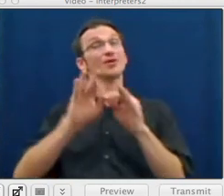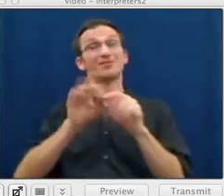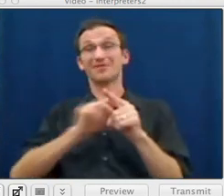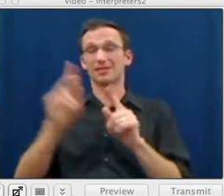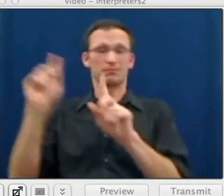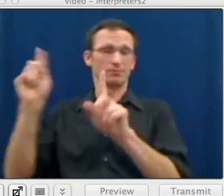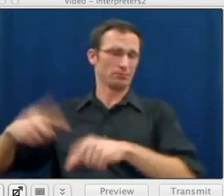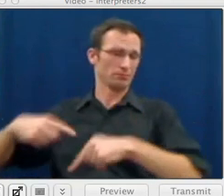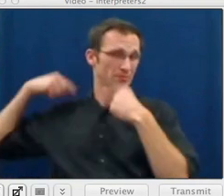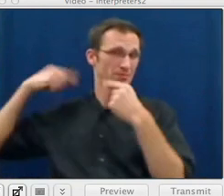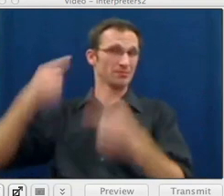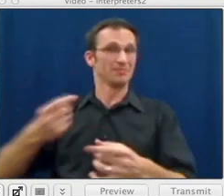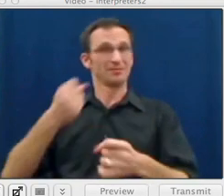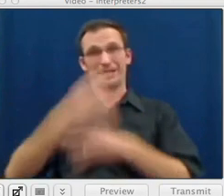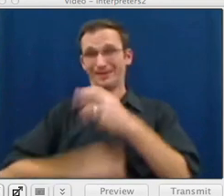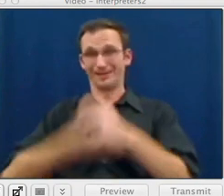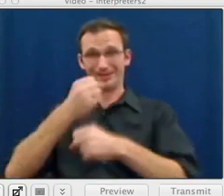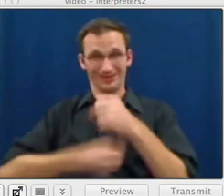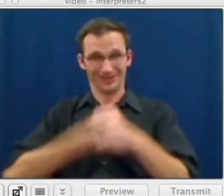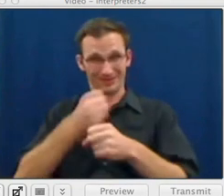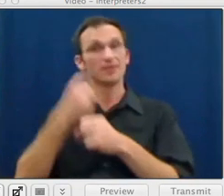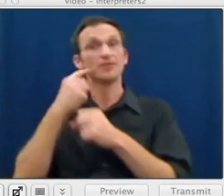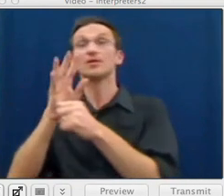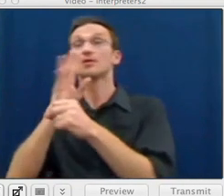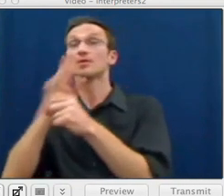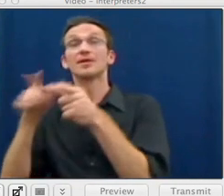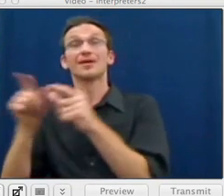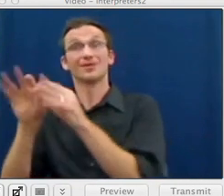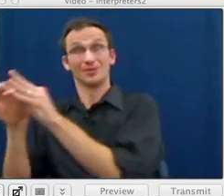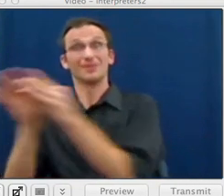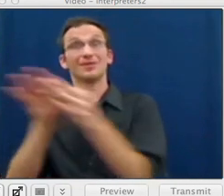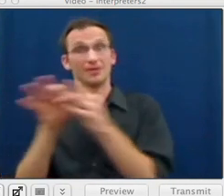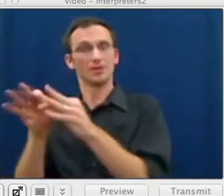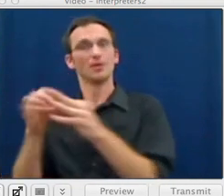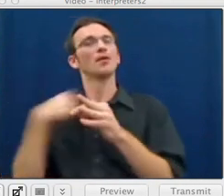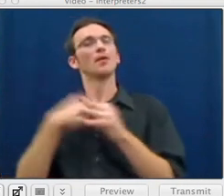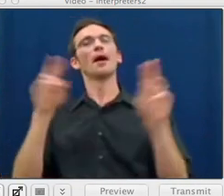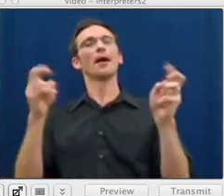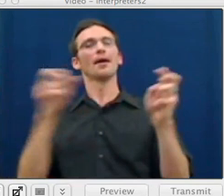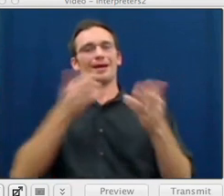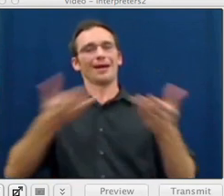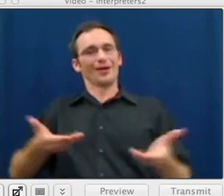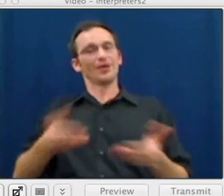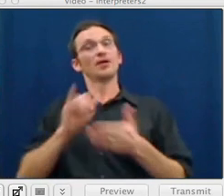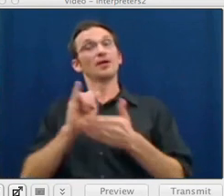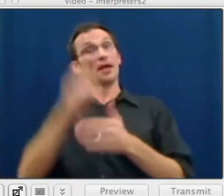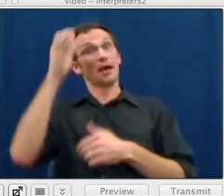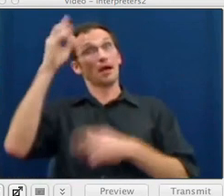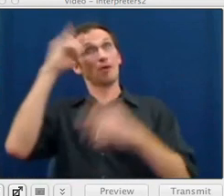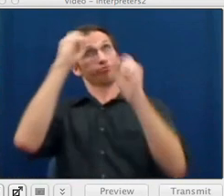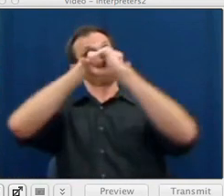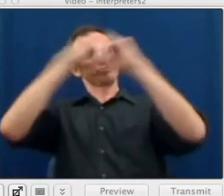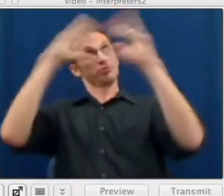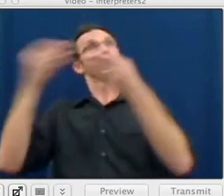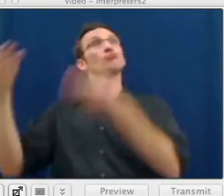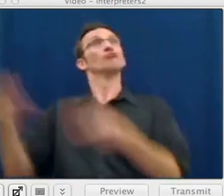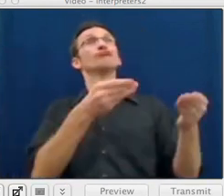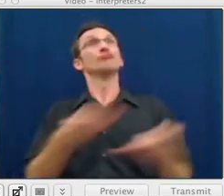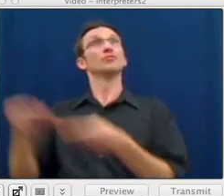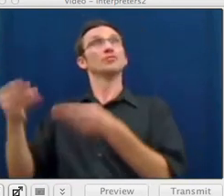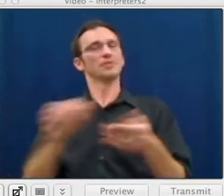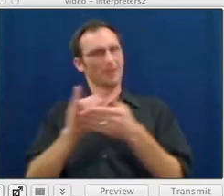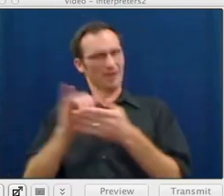this idea of the interpreter's not really there, or the interpreter as a conduit, has stayed with us for a very long time. And many of us,